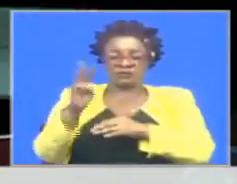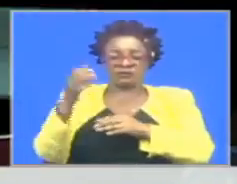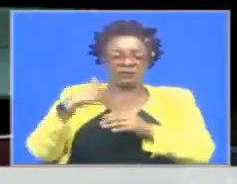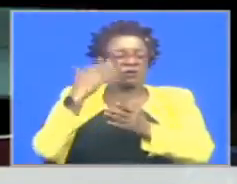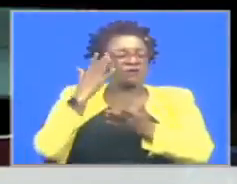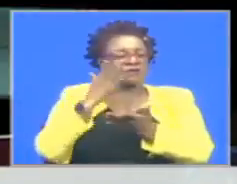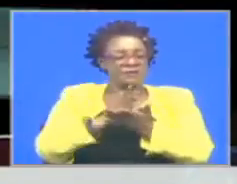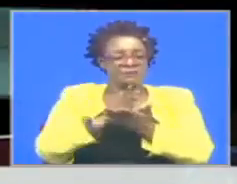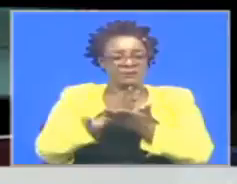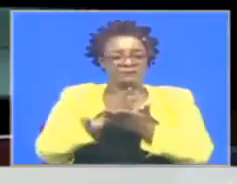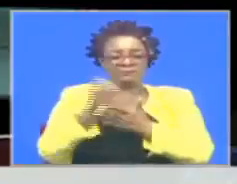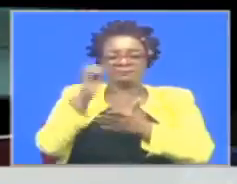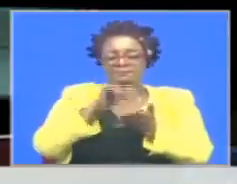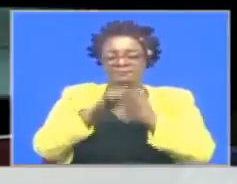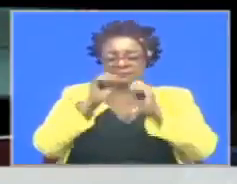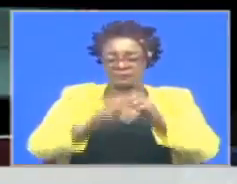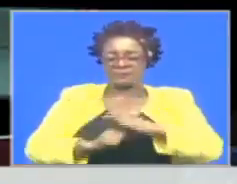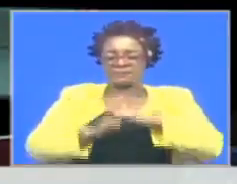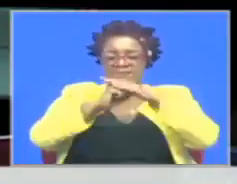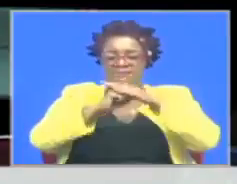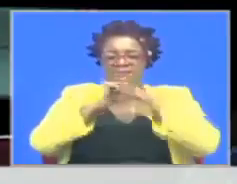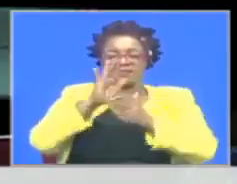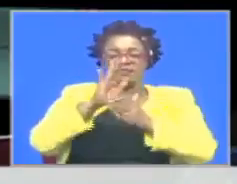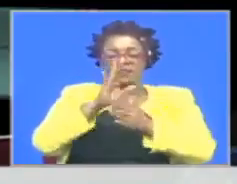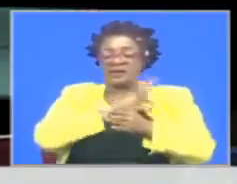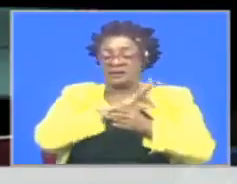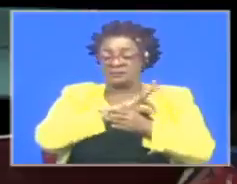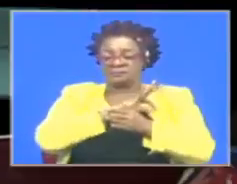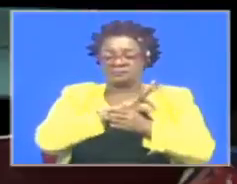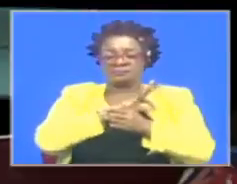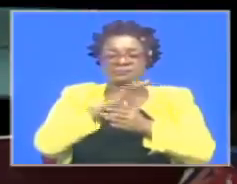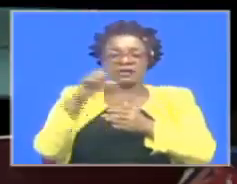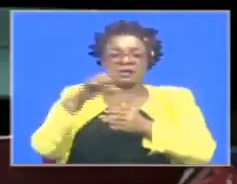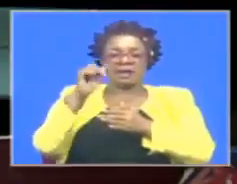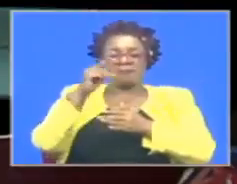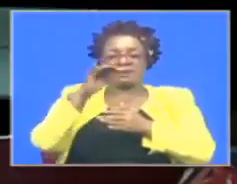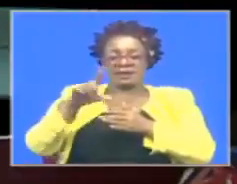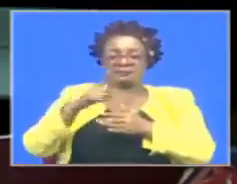farming in order to boost their income. Our reporter Gabriel Kudaka tells us